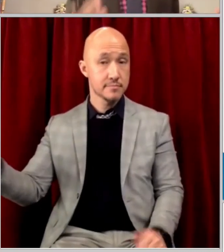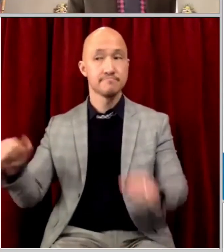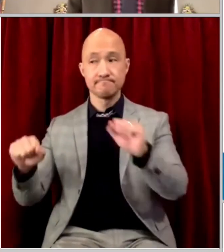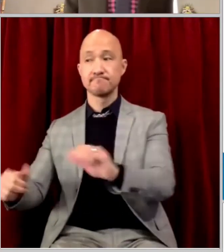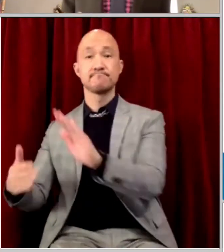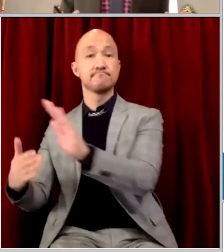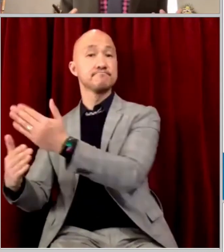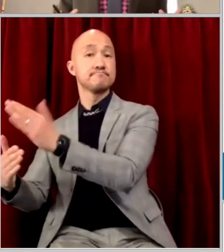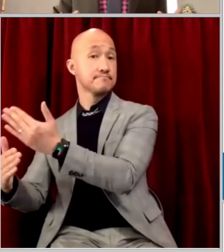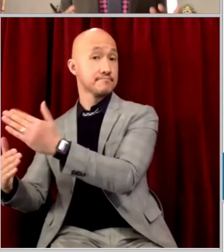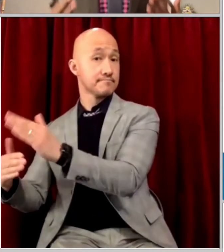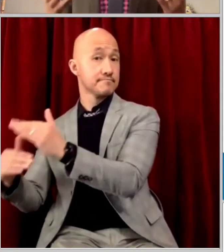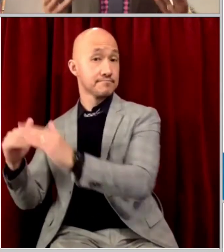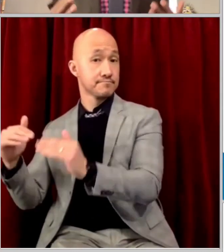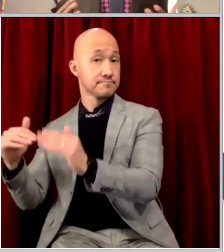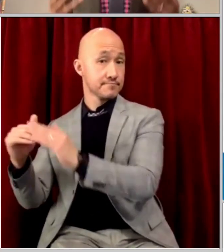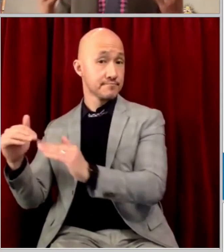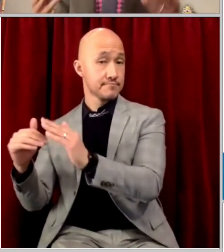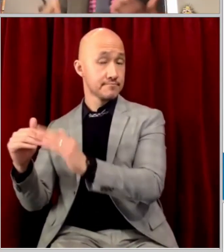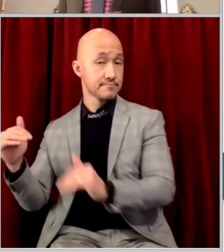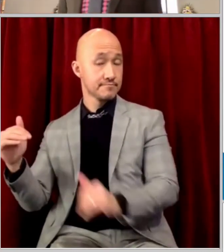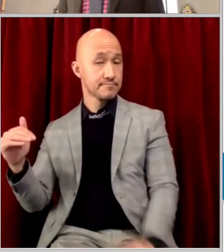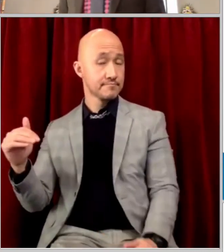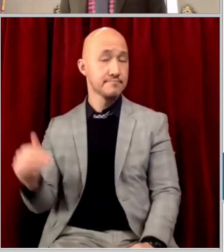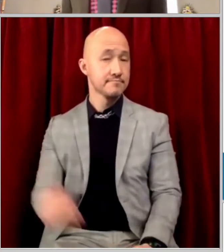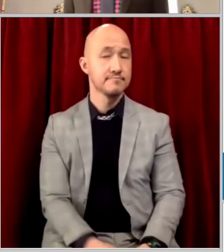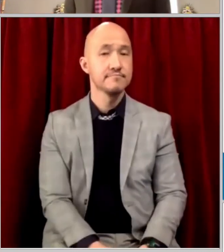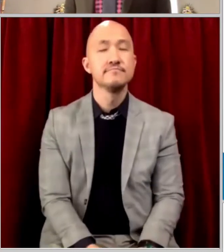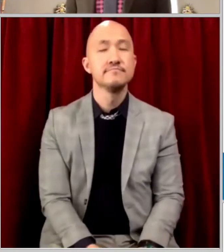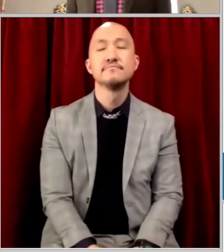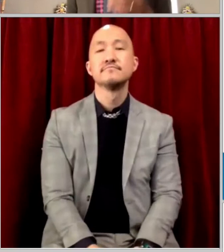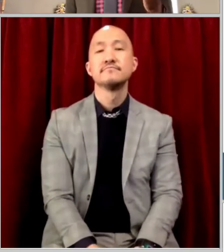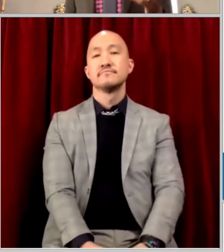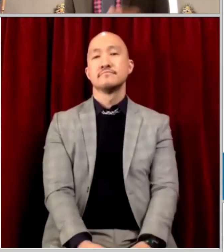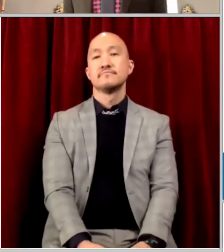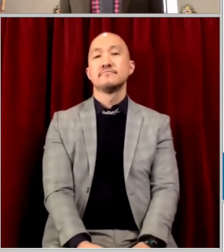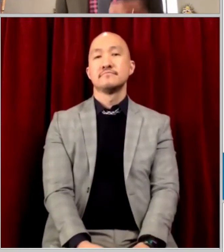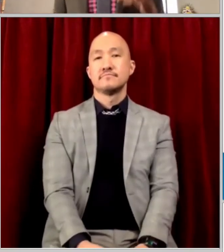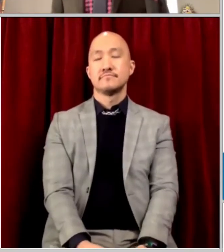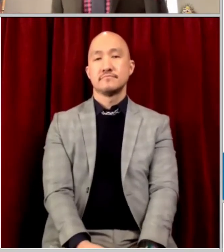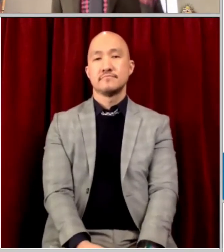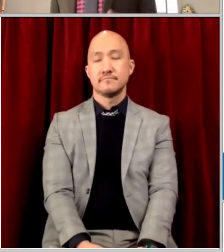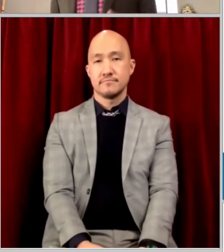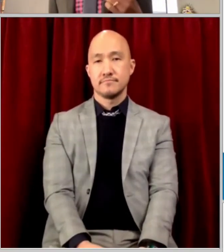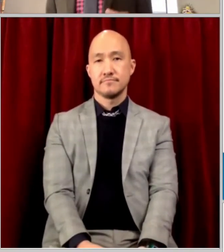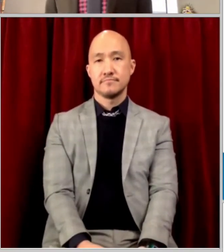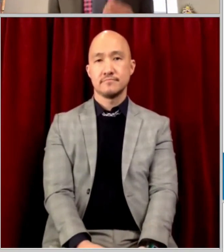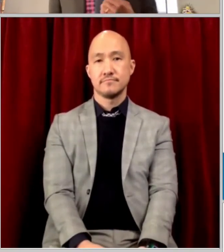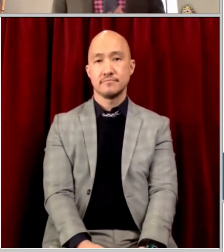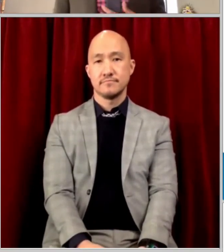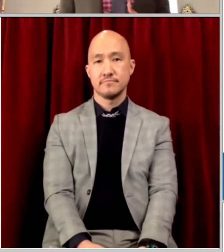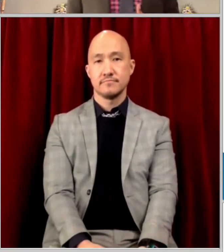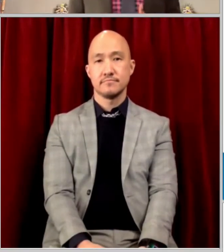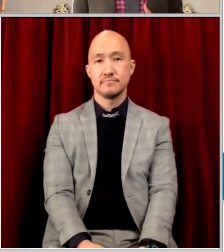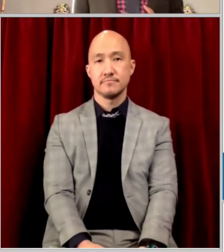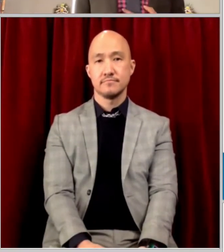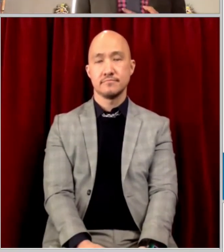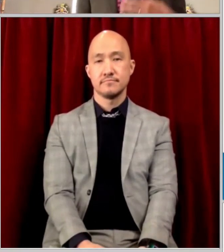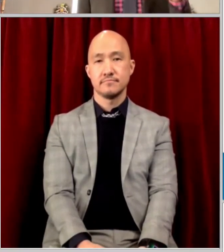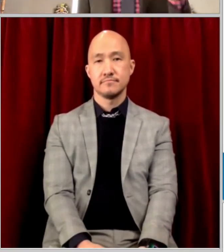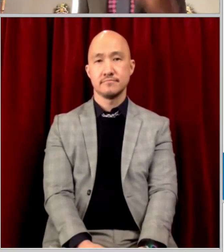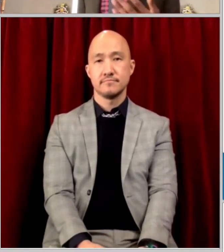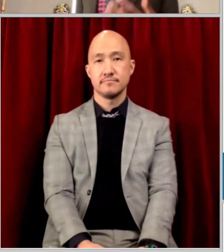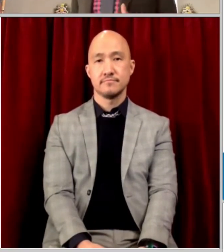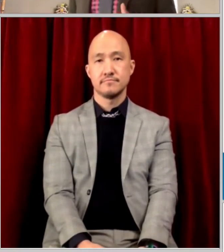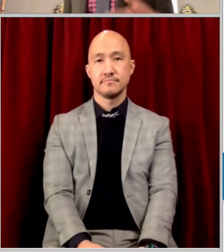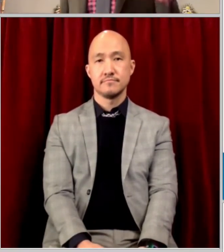that with others and be gracious and merciful towards them. Right? And give them the same love that God gives me.